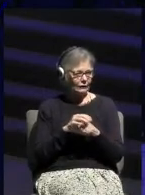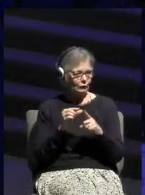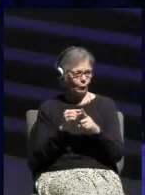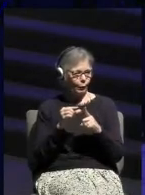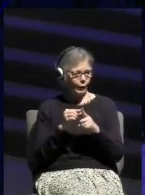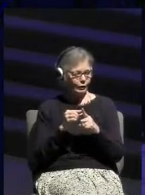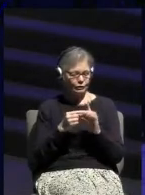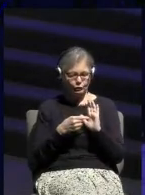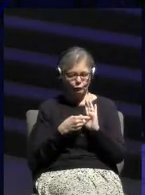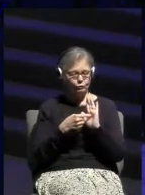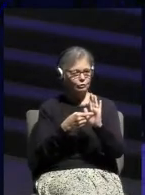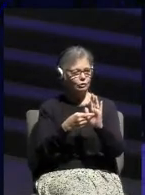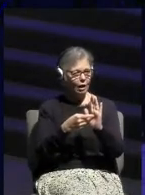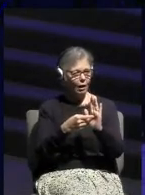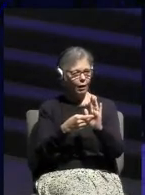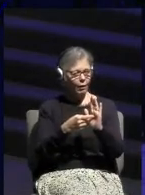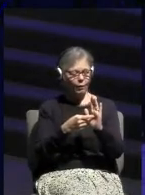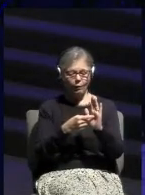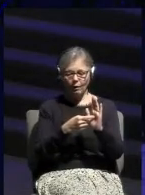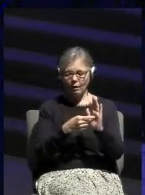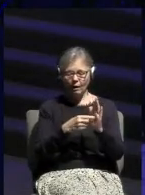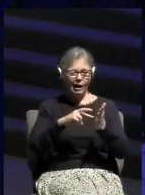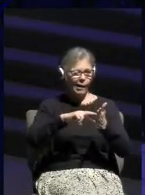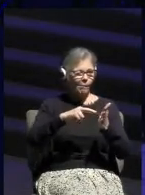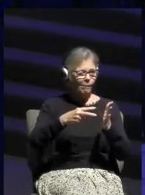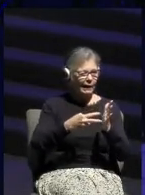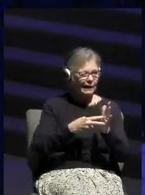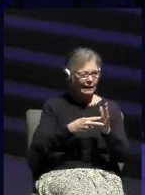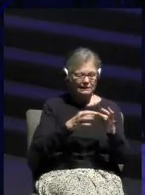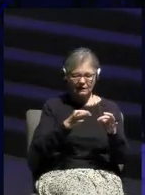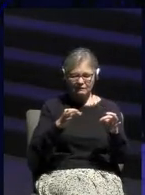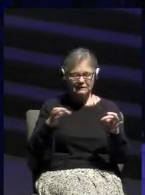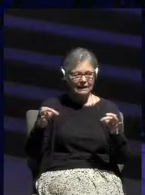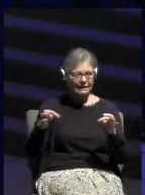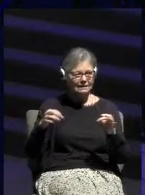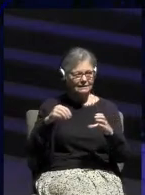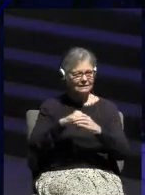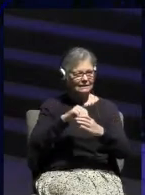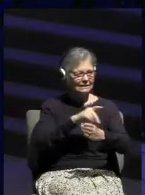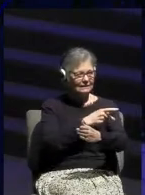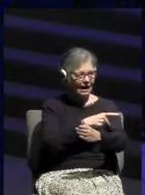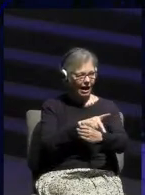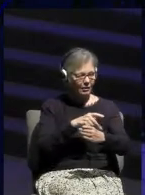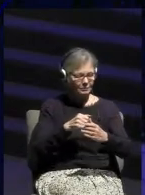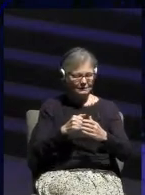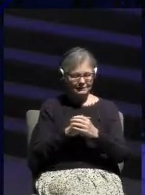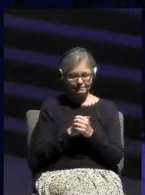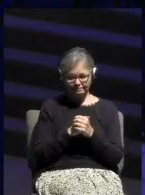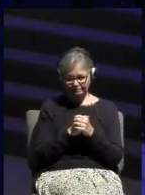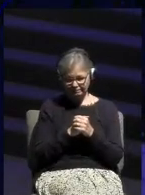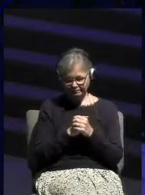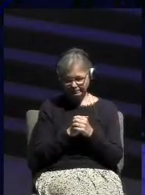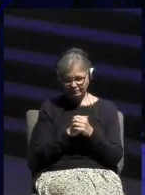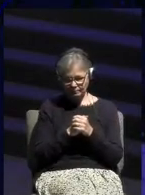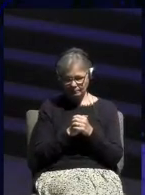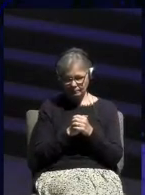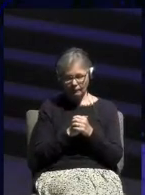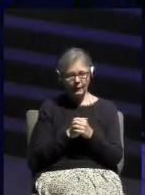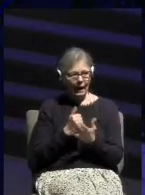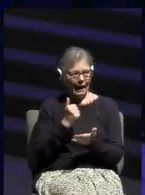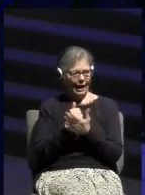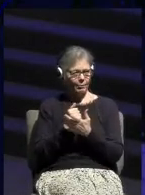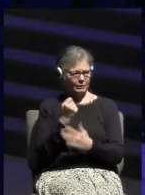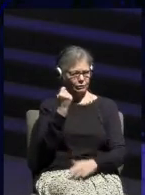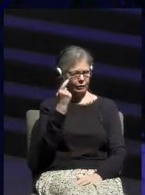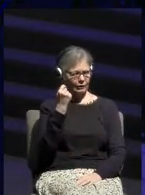to bring about a stronger understanding and a